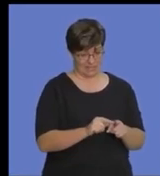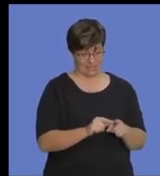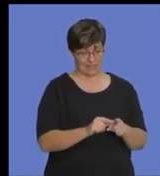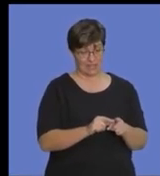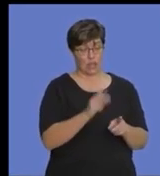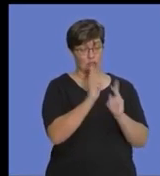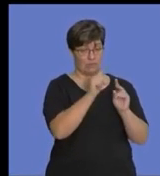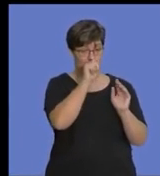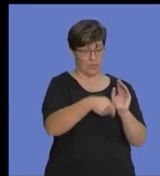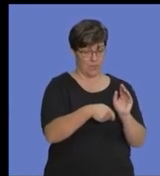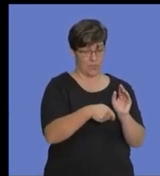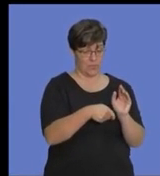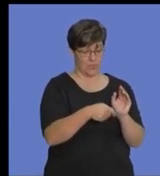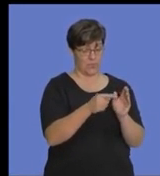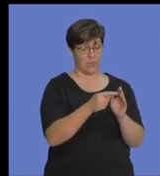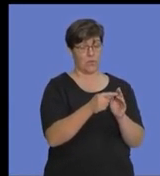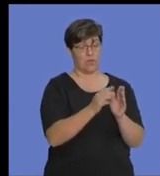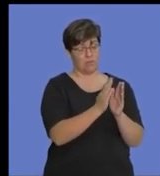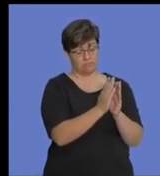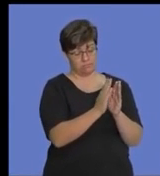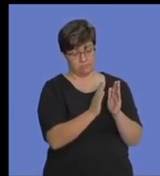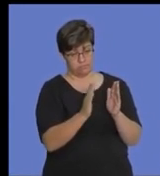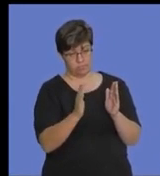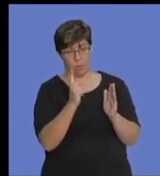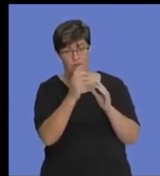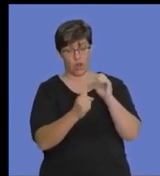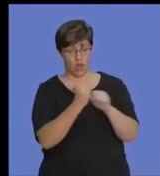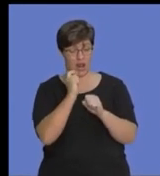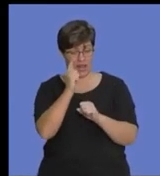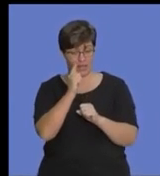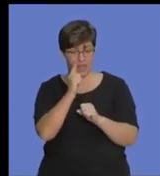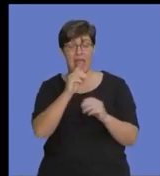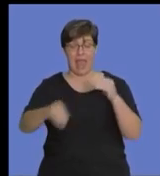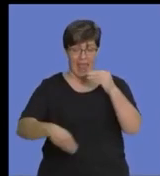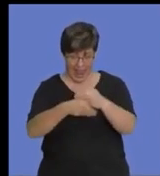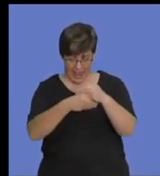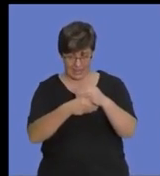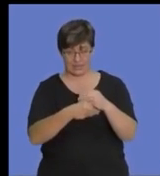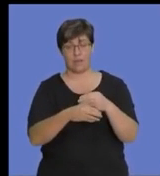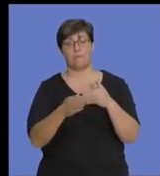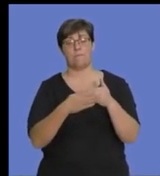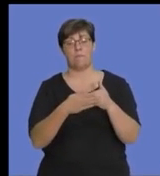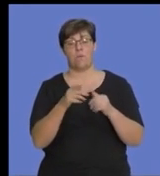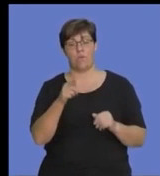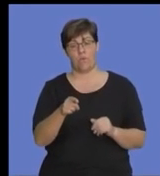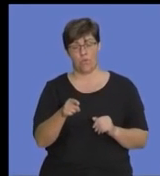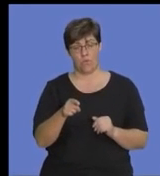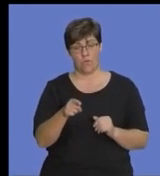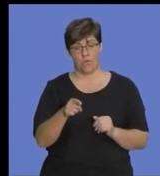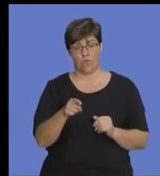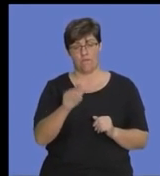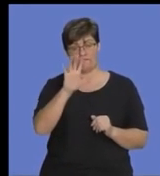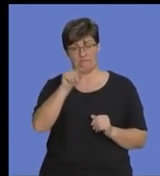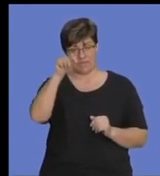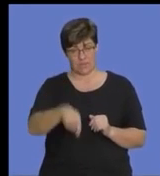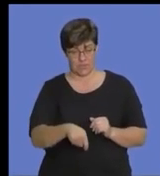investment that she made, she deposited 12,000. And then a year later, she decided to say, I'm going to